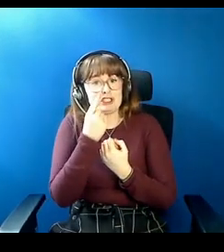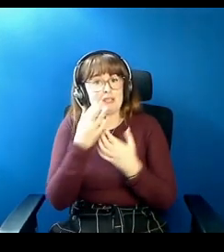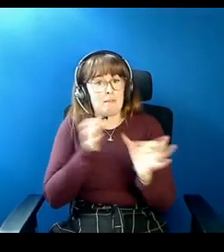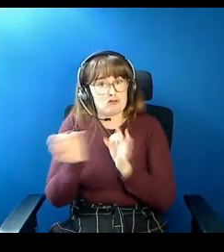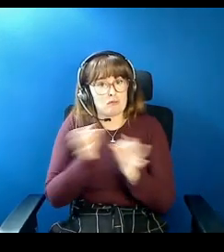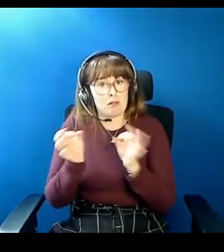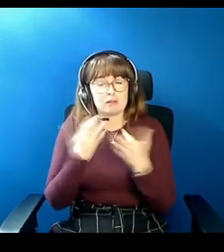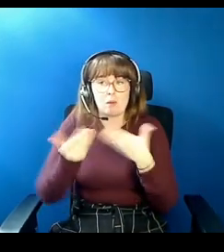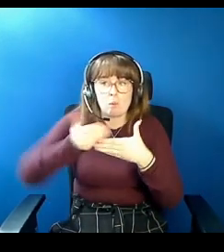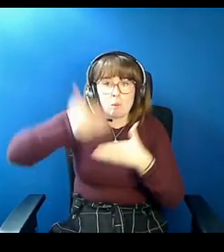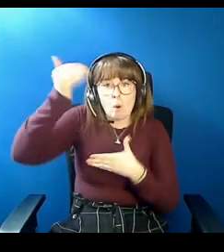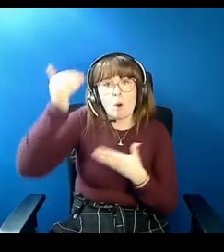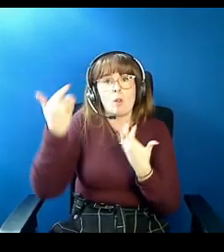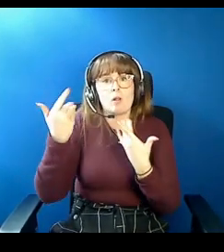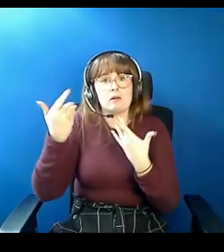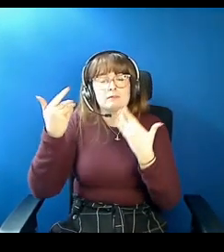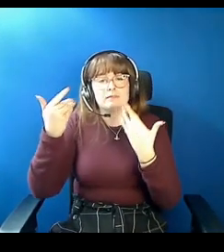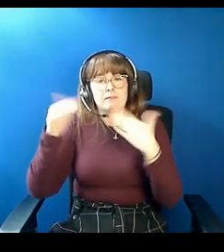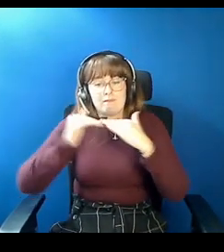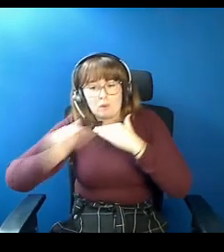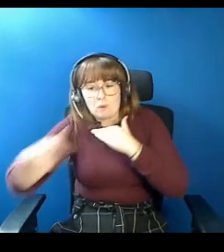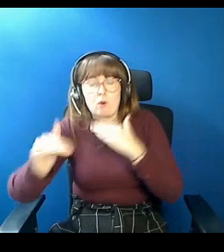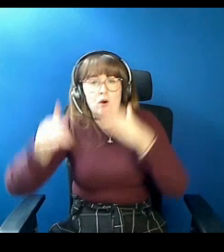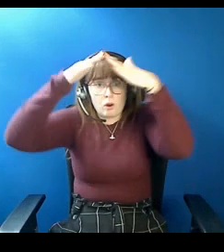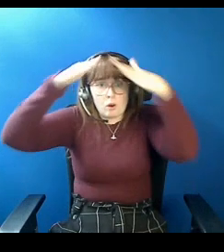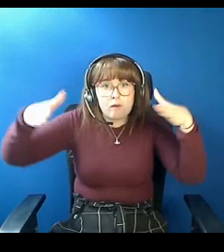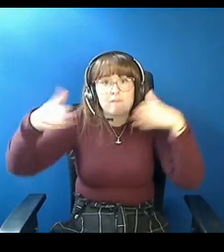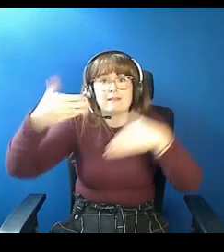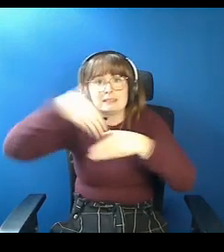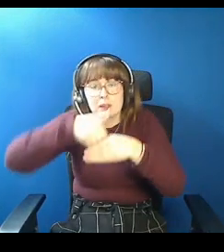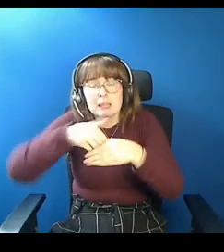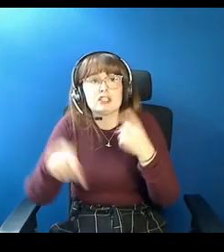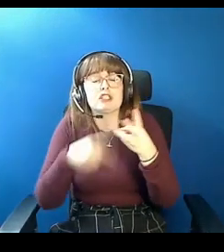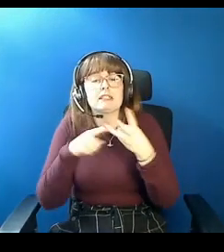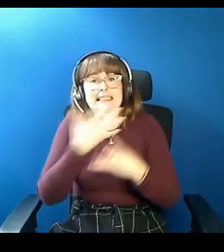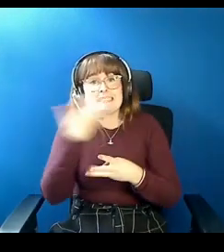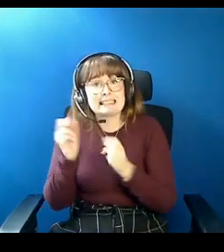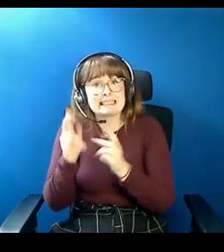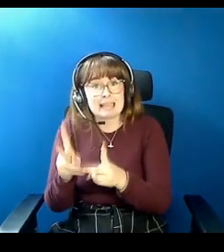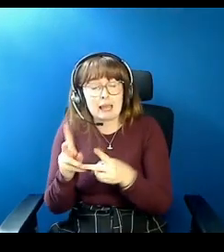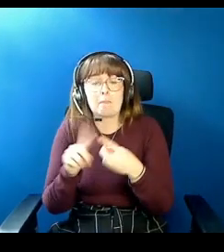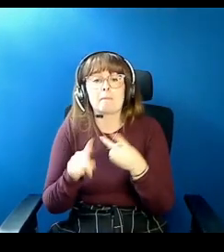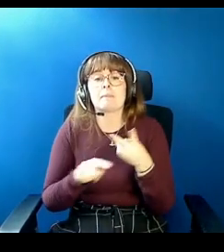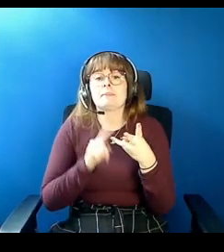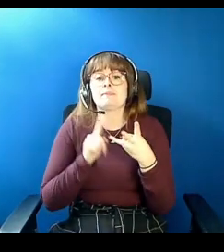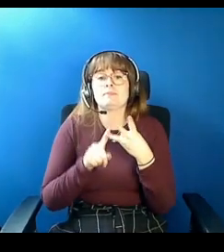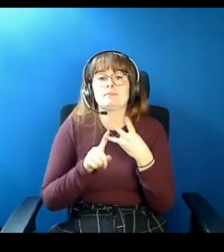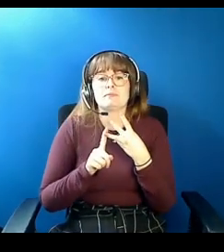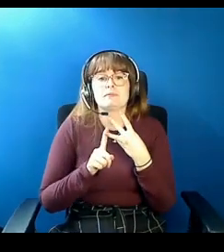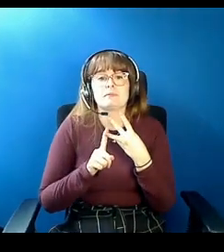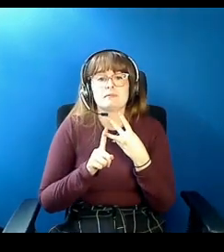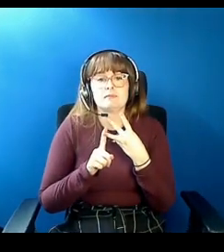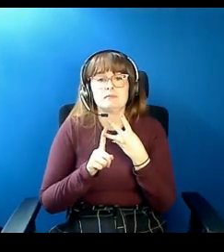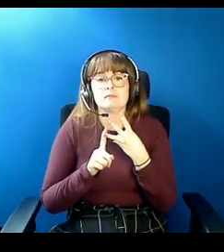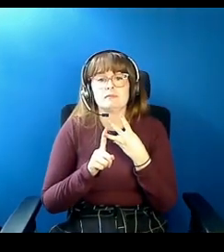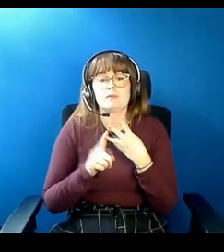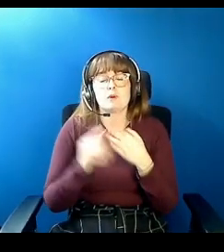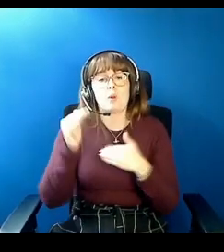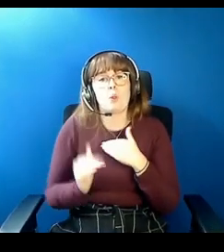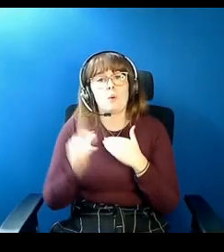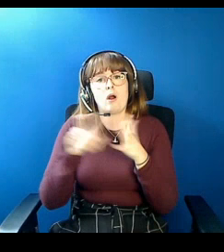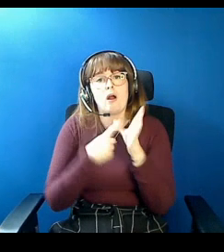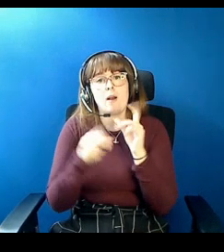wall, floor, loft insulation, glazing, fuel type, and heating system. It includes indicators for low carbon heating systems,